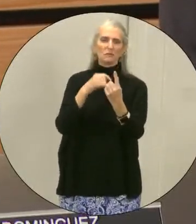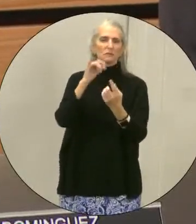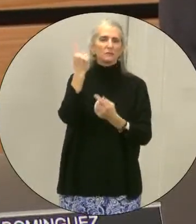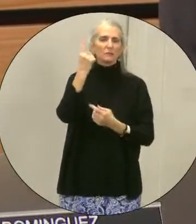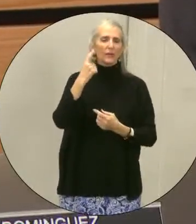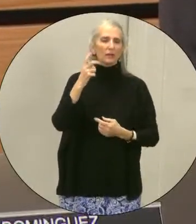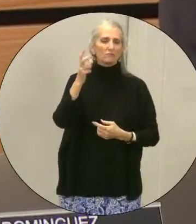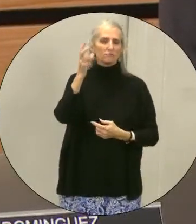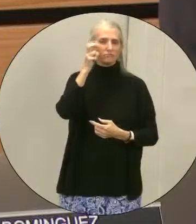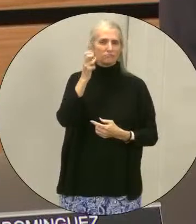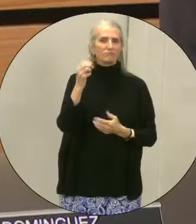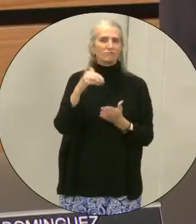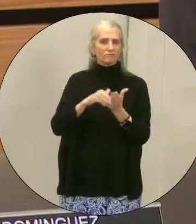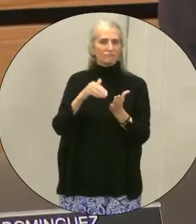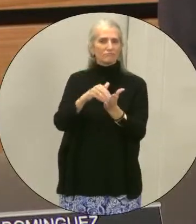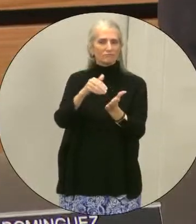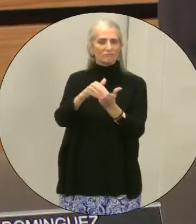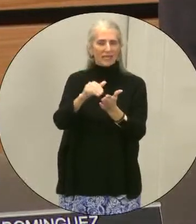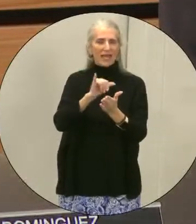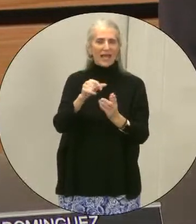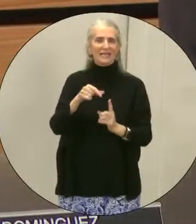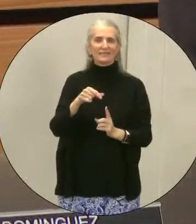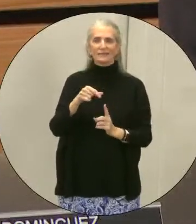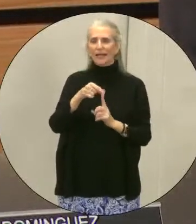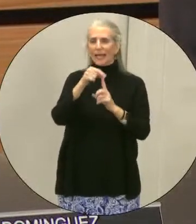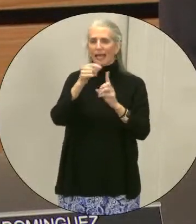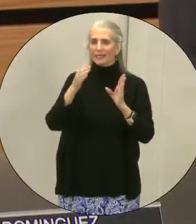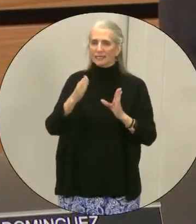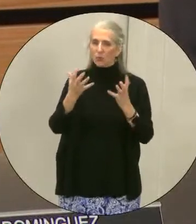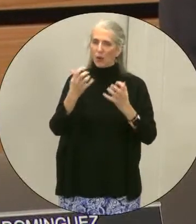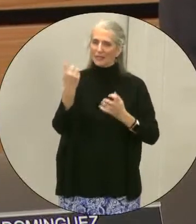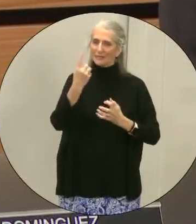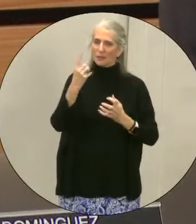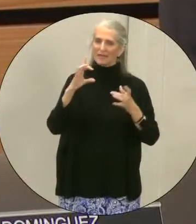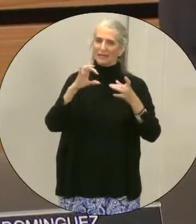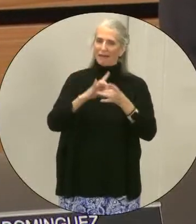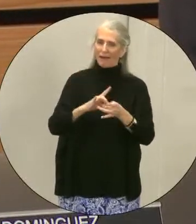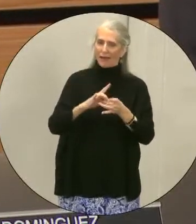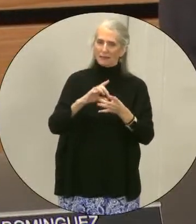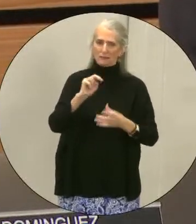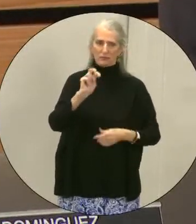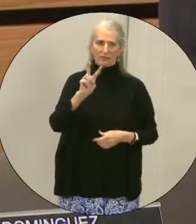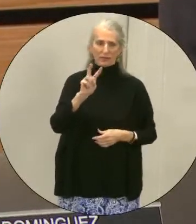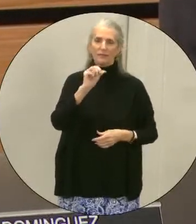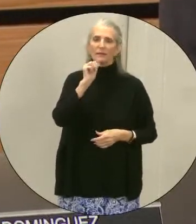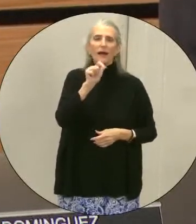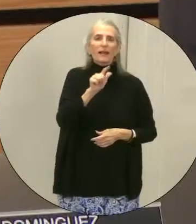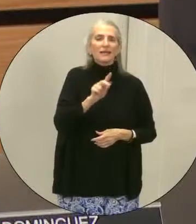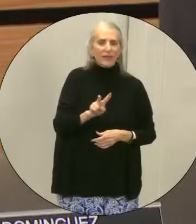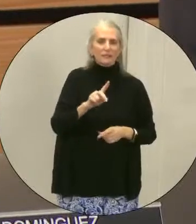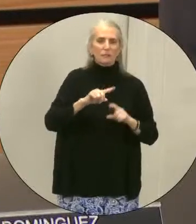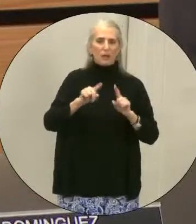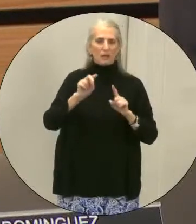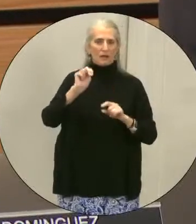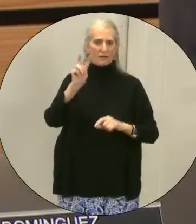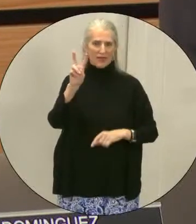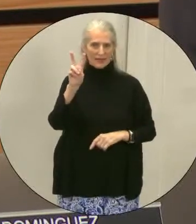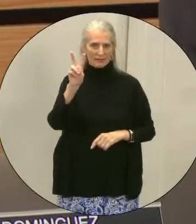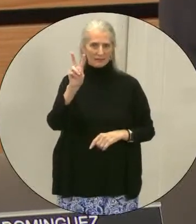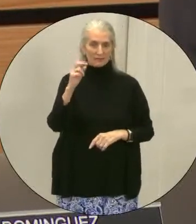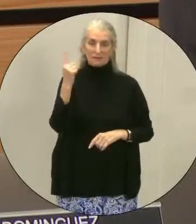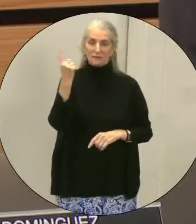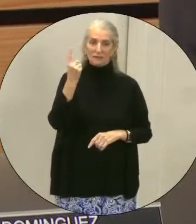heard continuously as a candidate. You hear they want someone who's connected to Nevada, if not Las Vegas, but to Nevada, and somebody